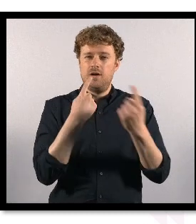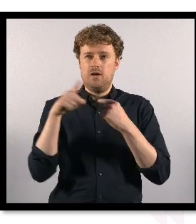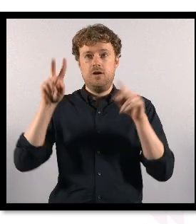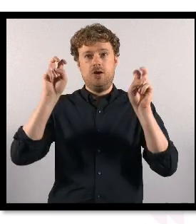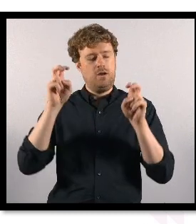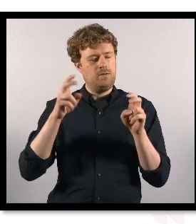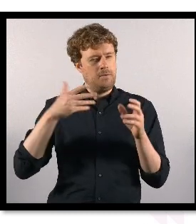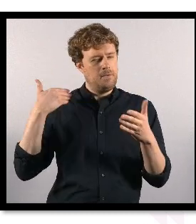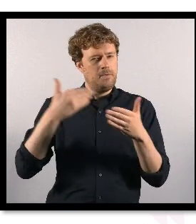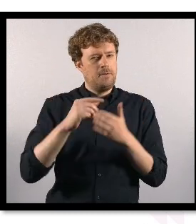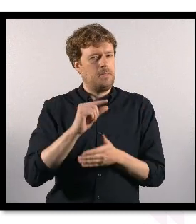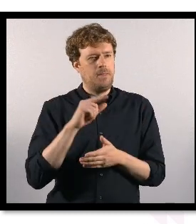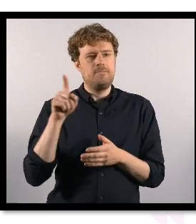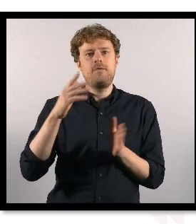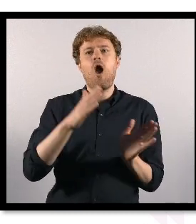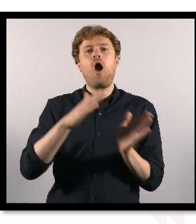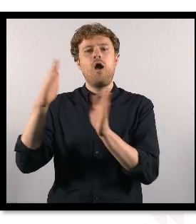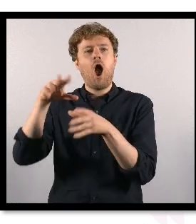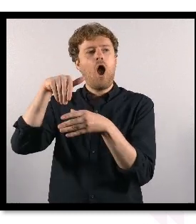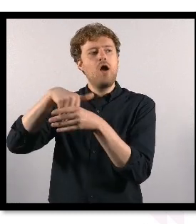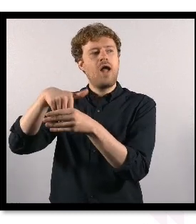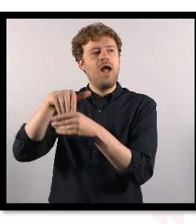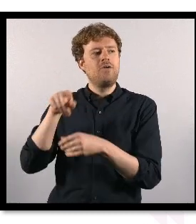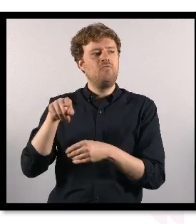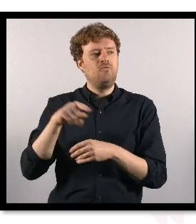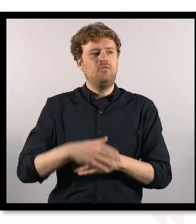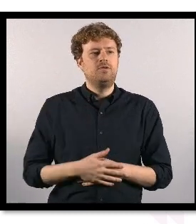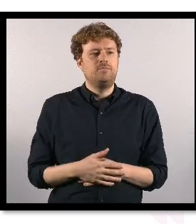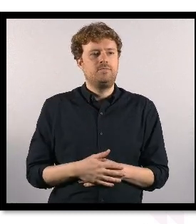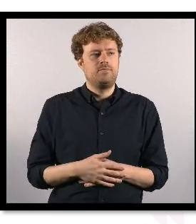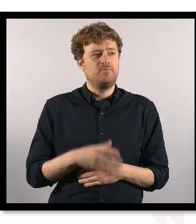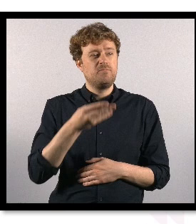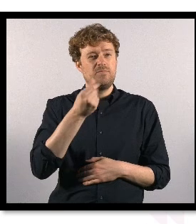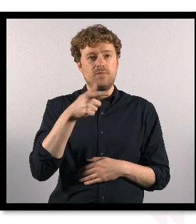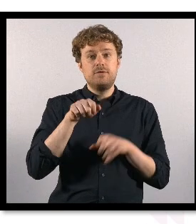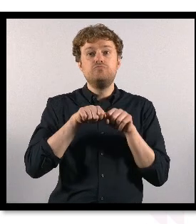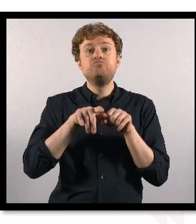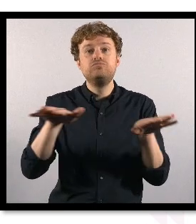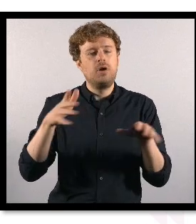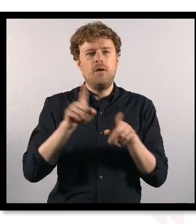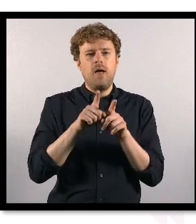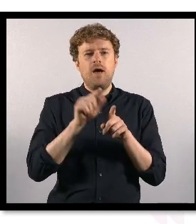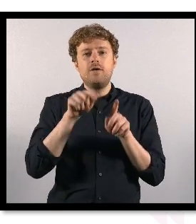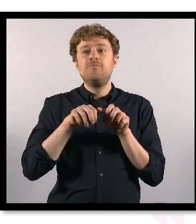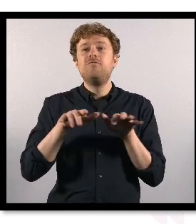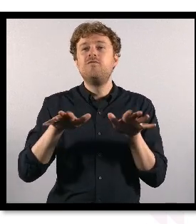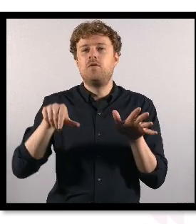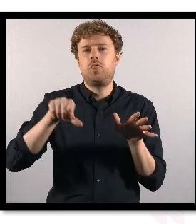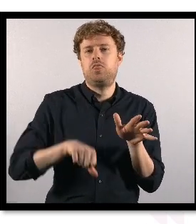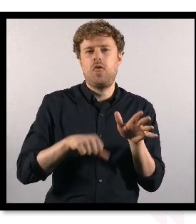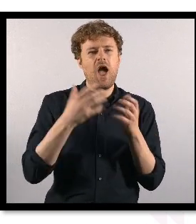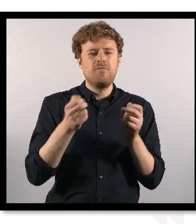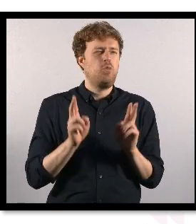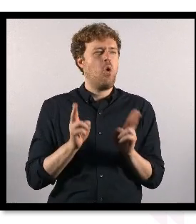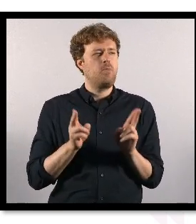new initiatives and open sourcing them. And within the TOC, we have focused more on the health assessment of the projects, and we have actually some